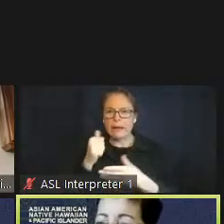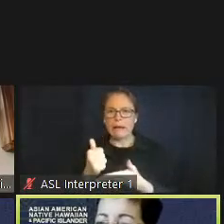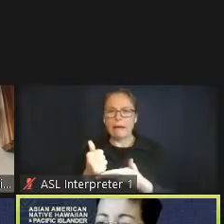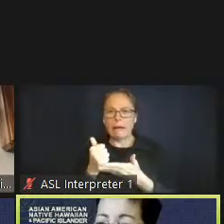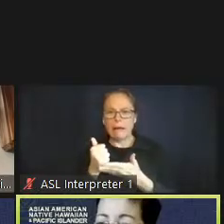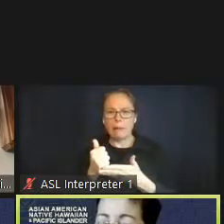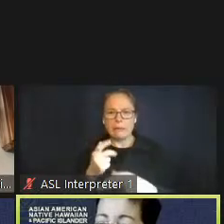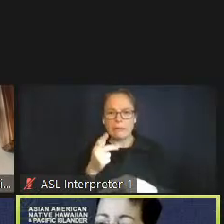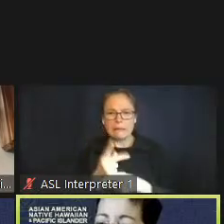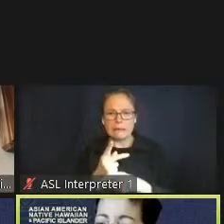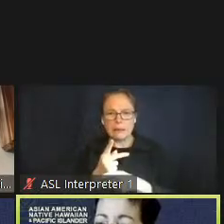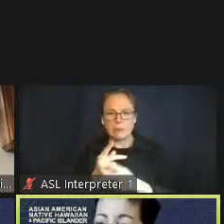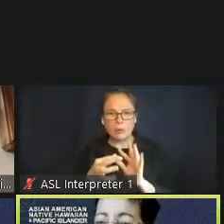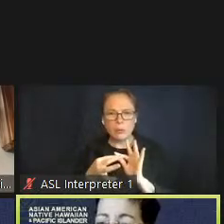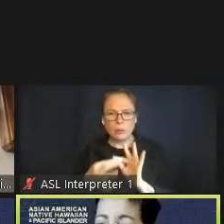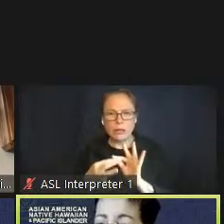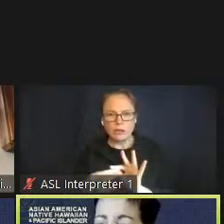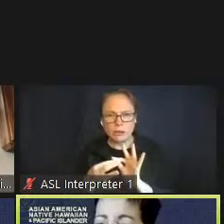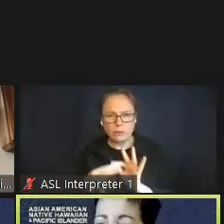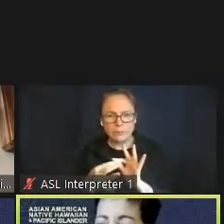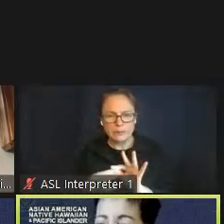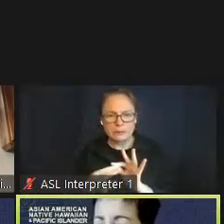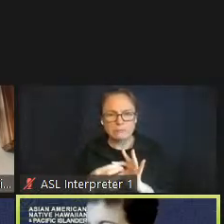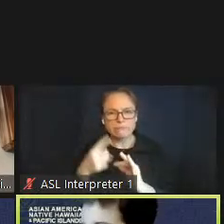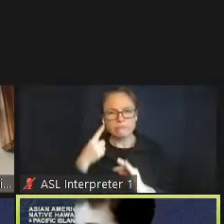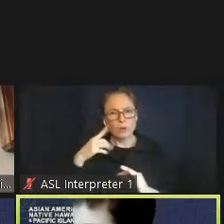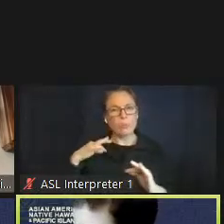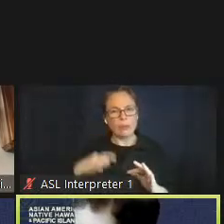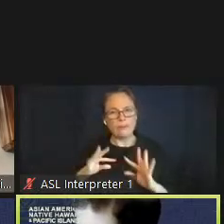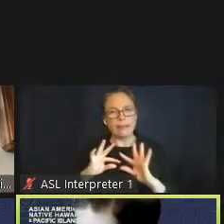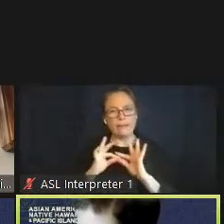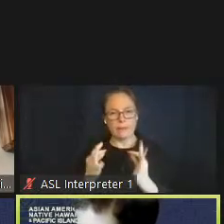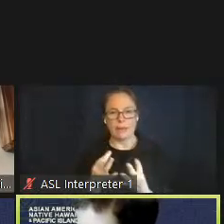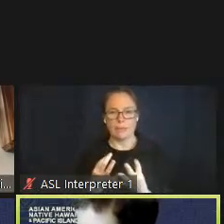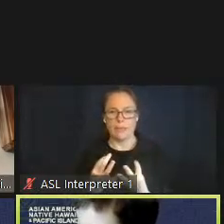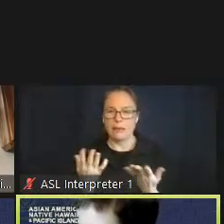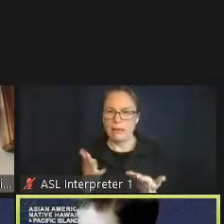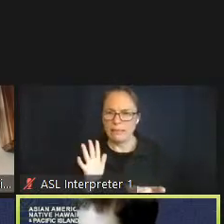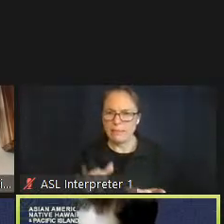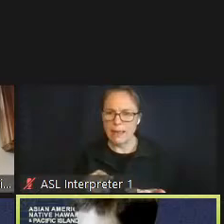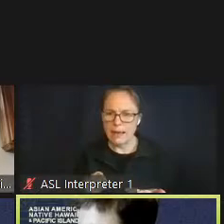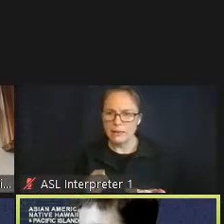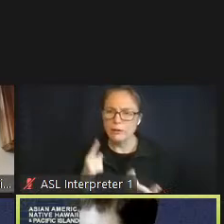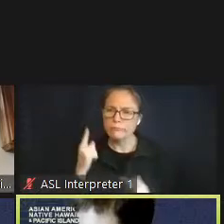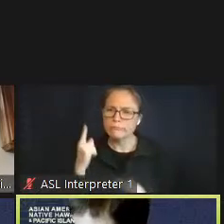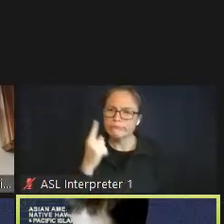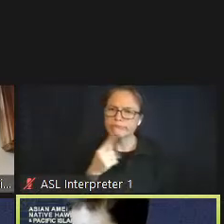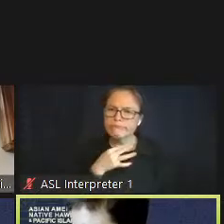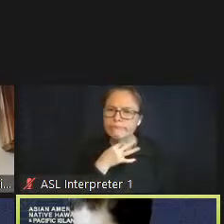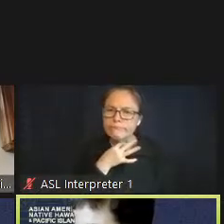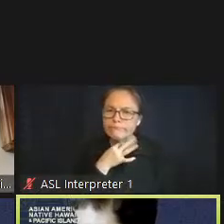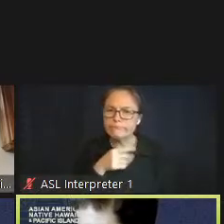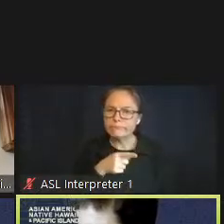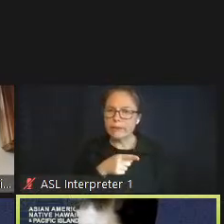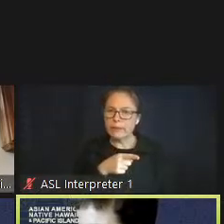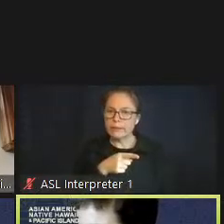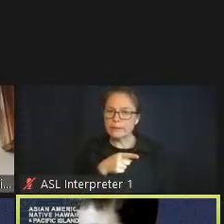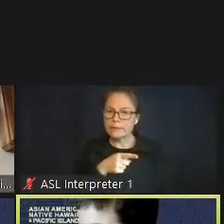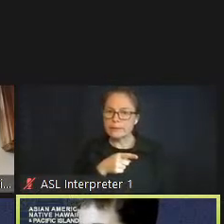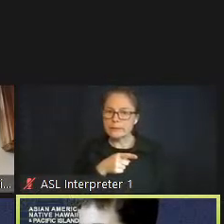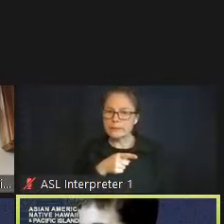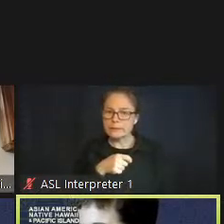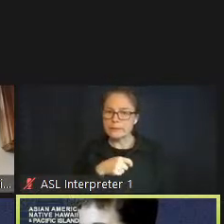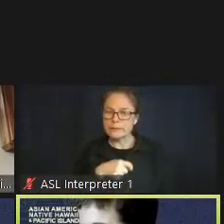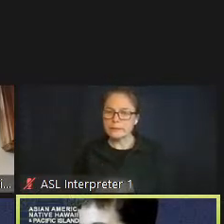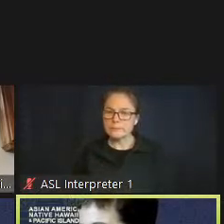as needed for the benefit of the whole family unit. So I was wondering here as well, if you might